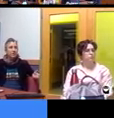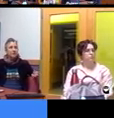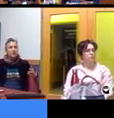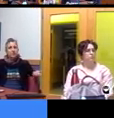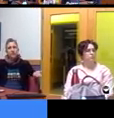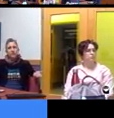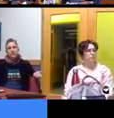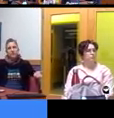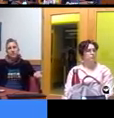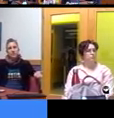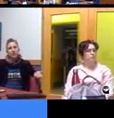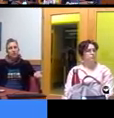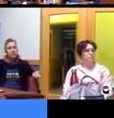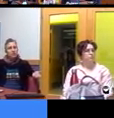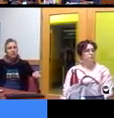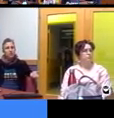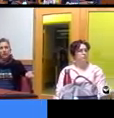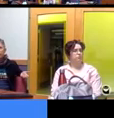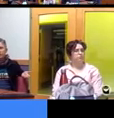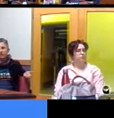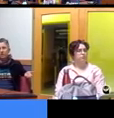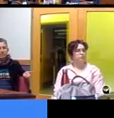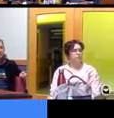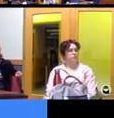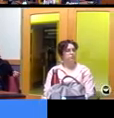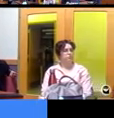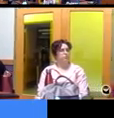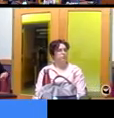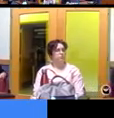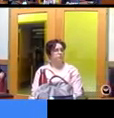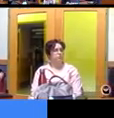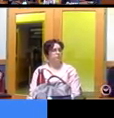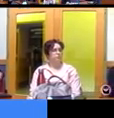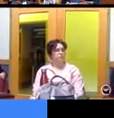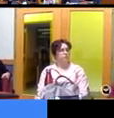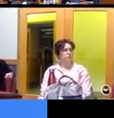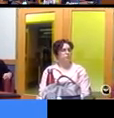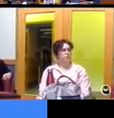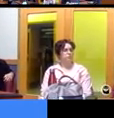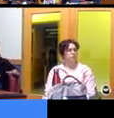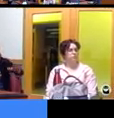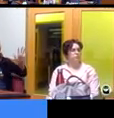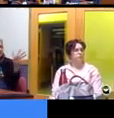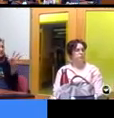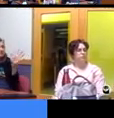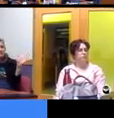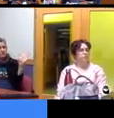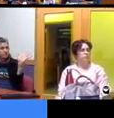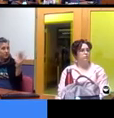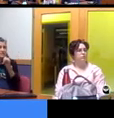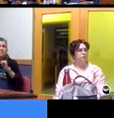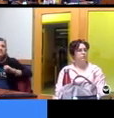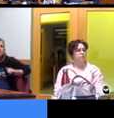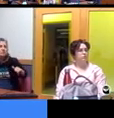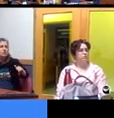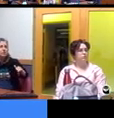them, these are some of the things that might be really weighing on them and causing a lot of anxiety. So this is